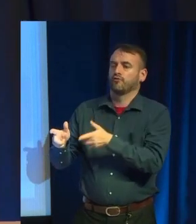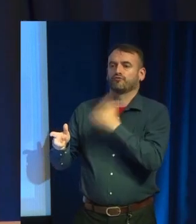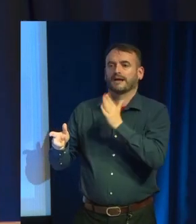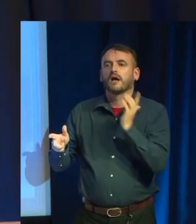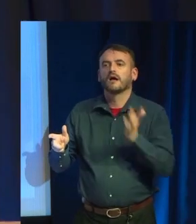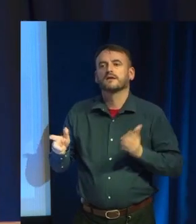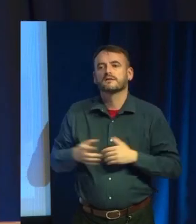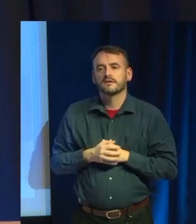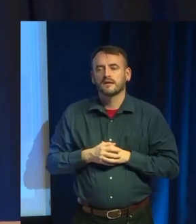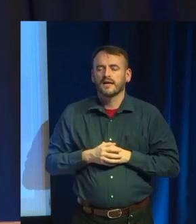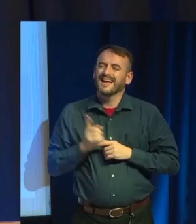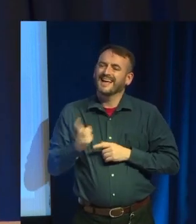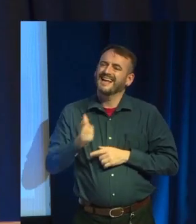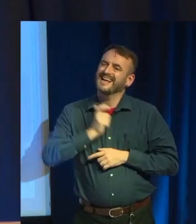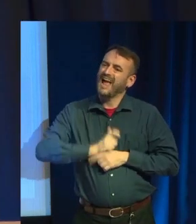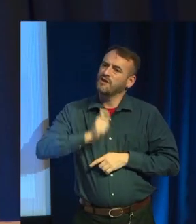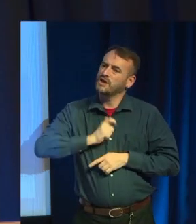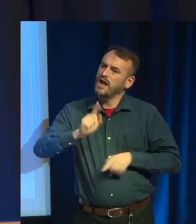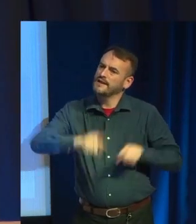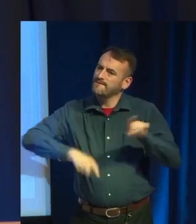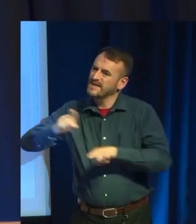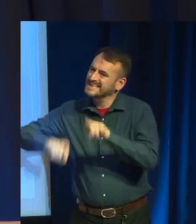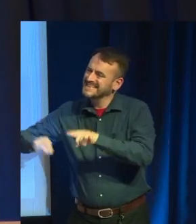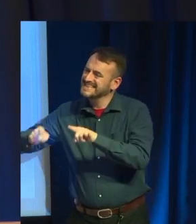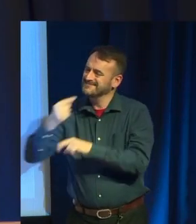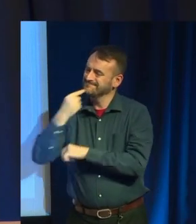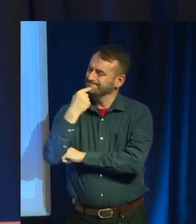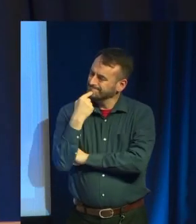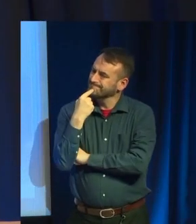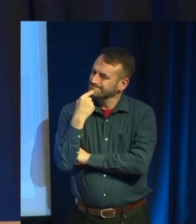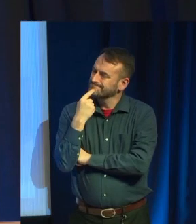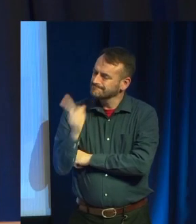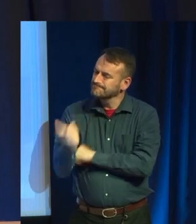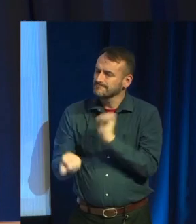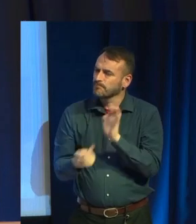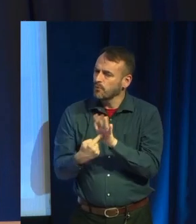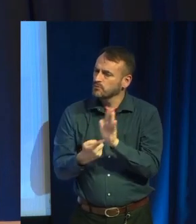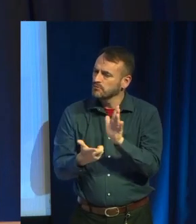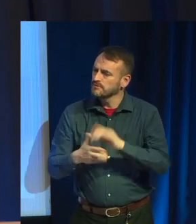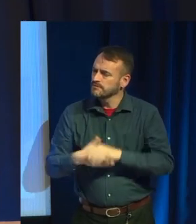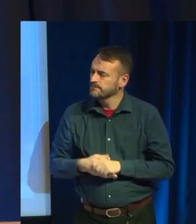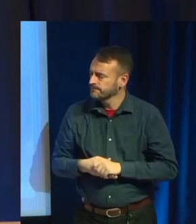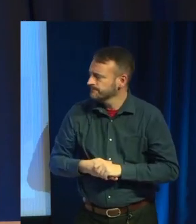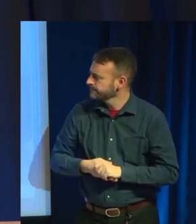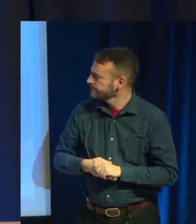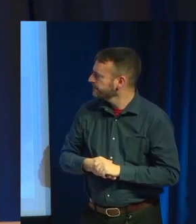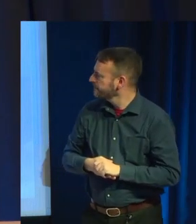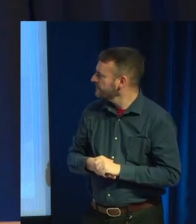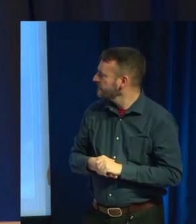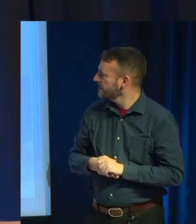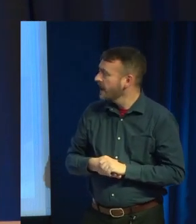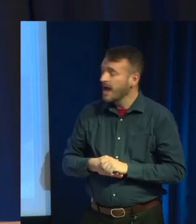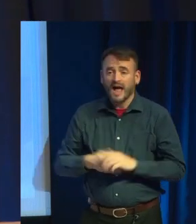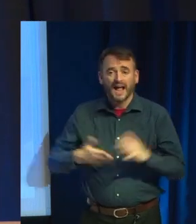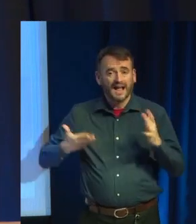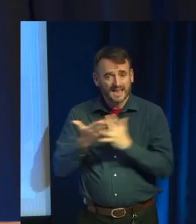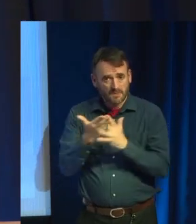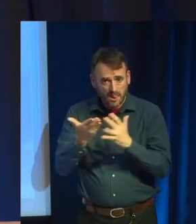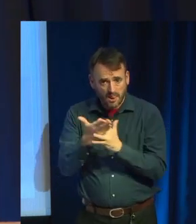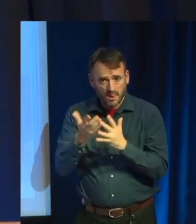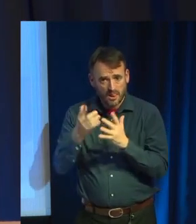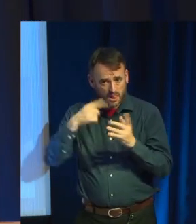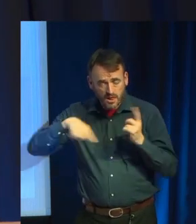Diversity in characters and cast, that was something that was very important. And accessibility. And the accessibility,